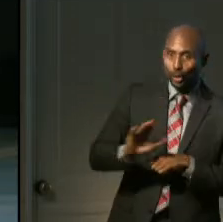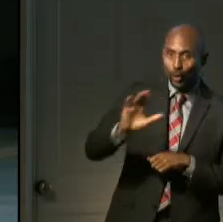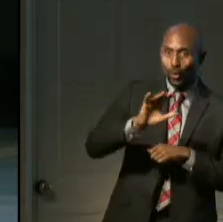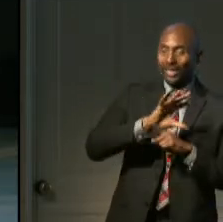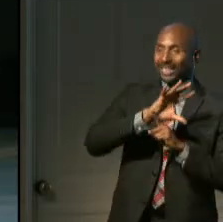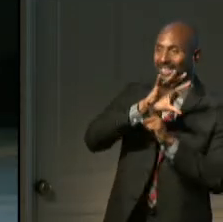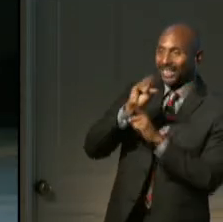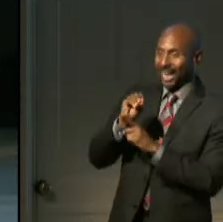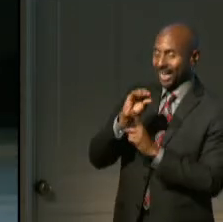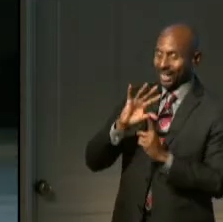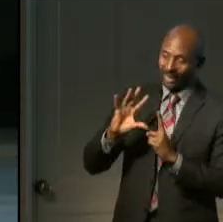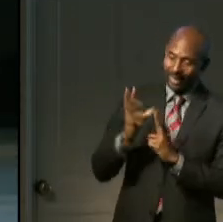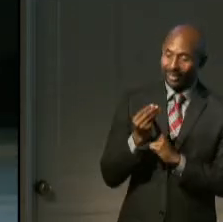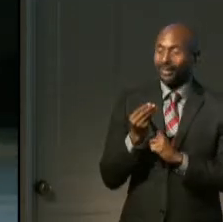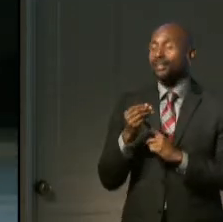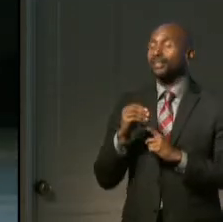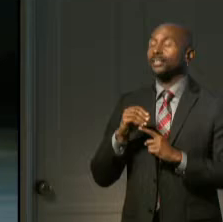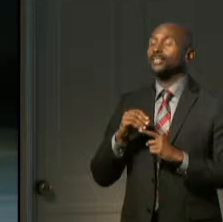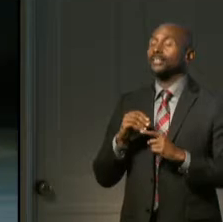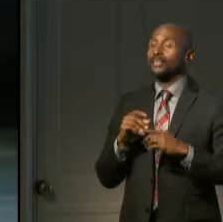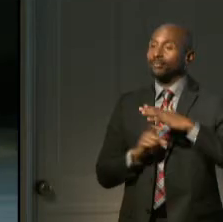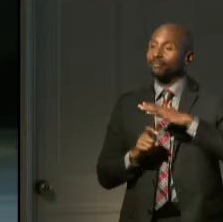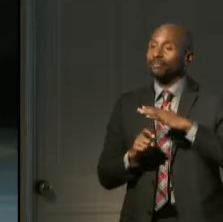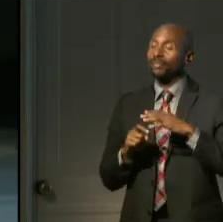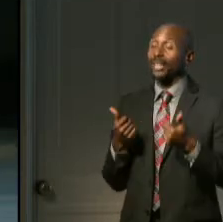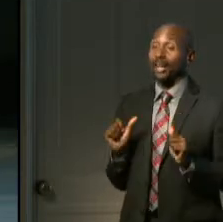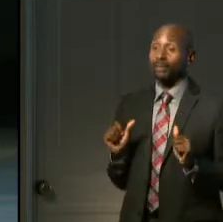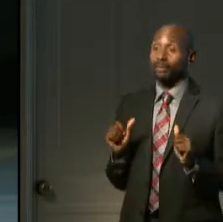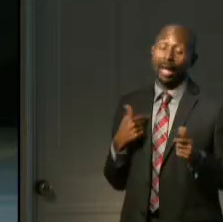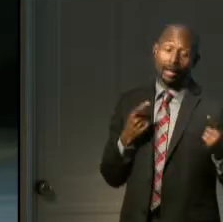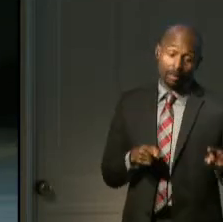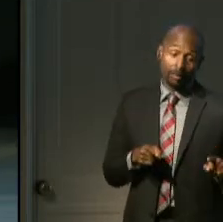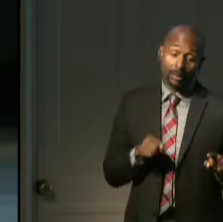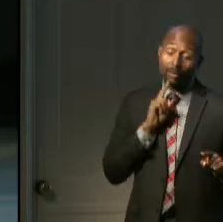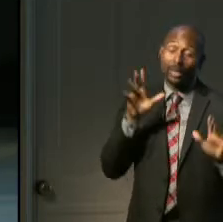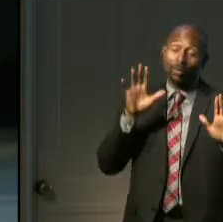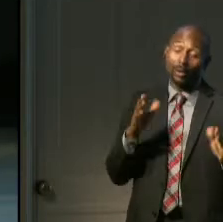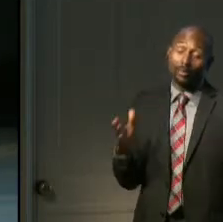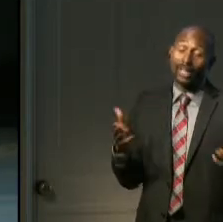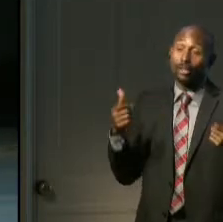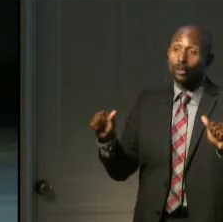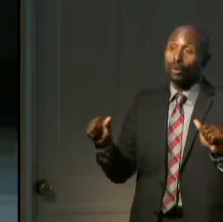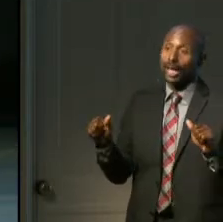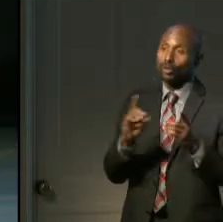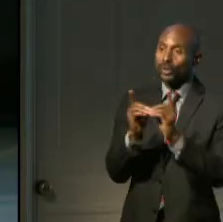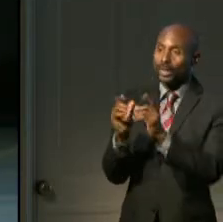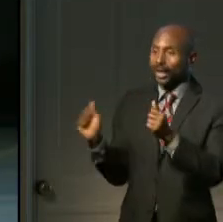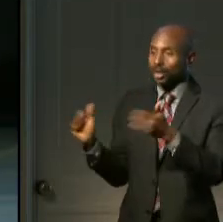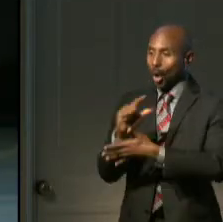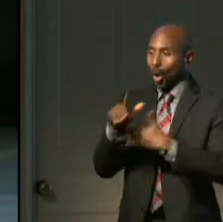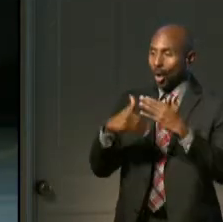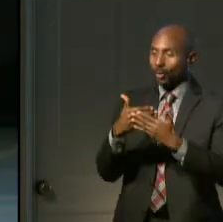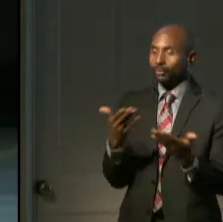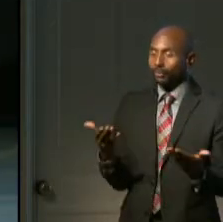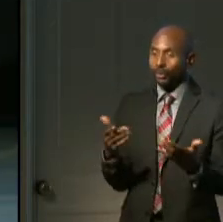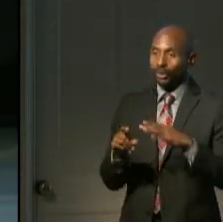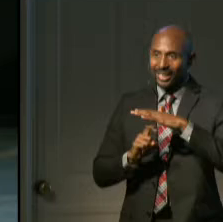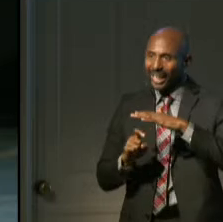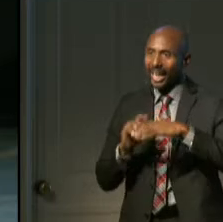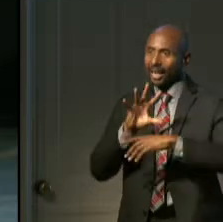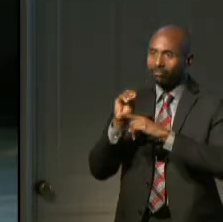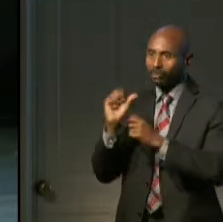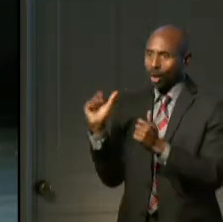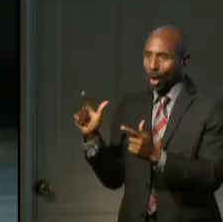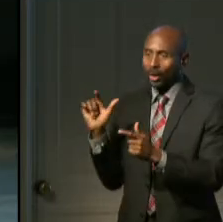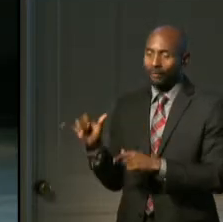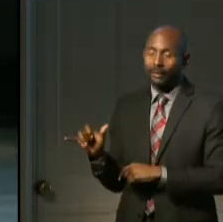And I absolutely agree. It's like a wonderful thing to try to digitize it all, to scan it all,